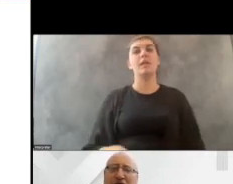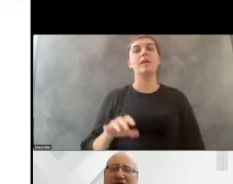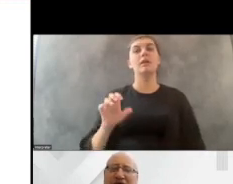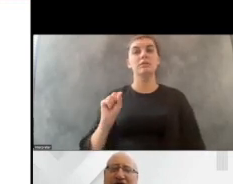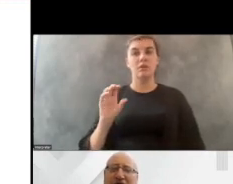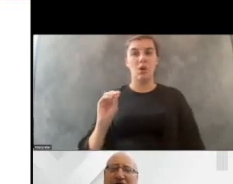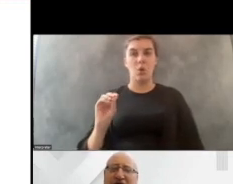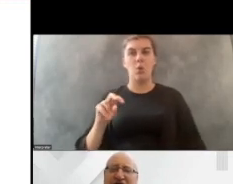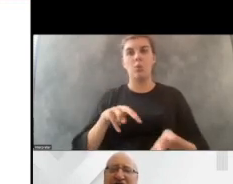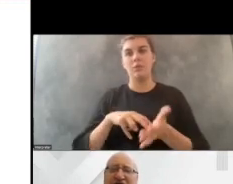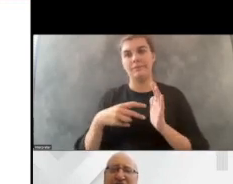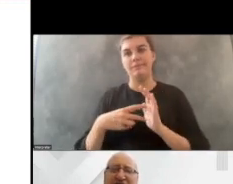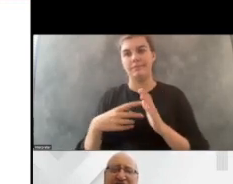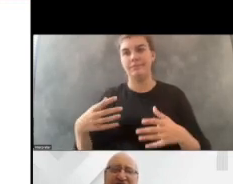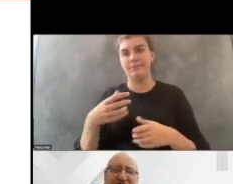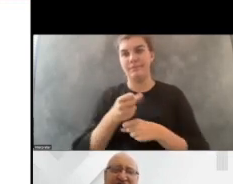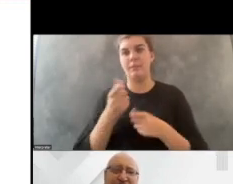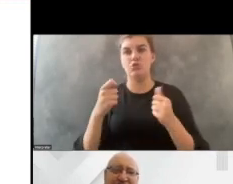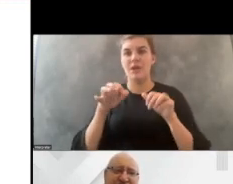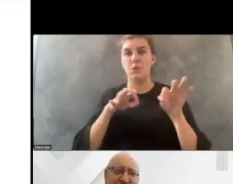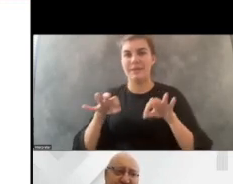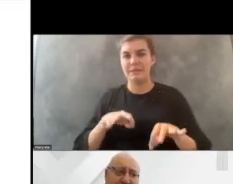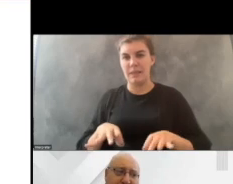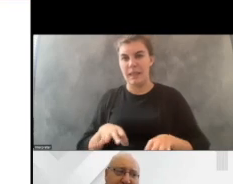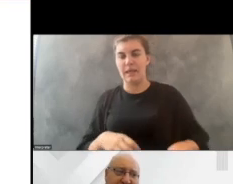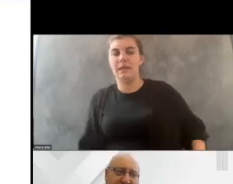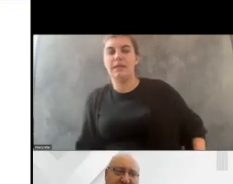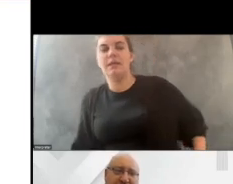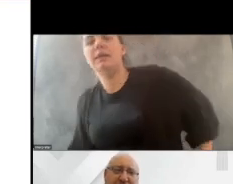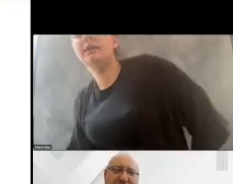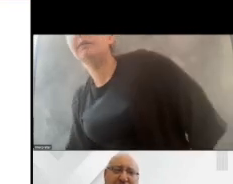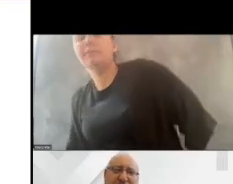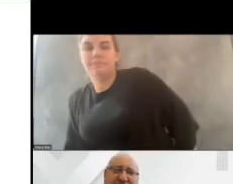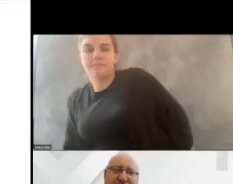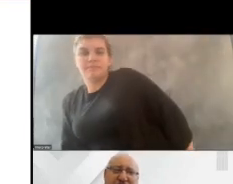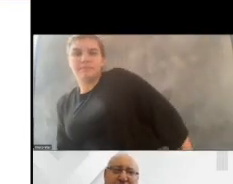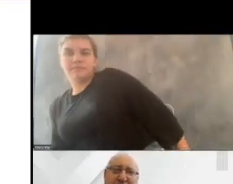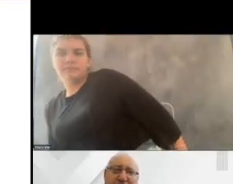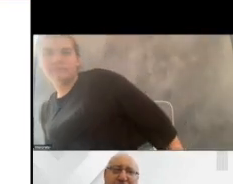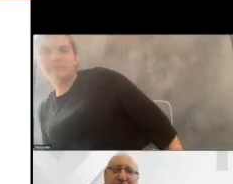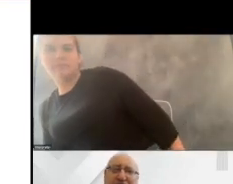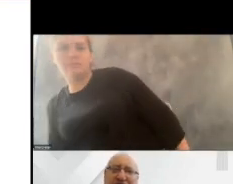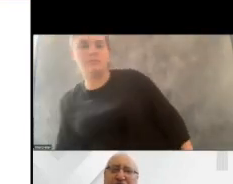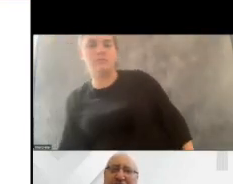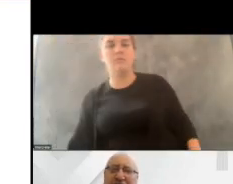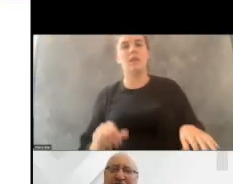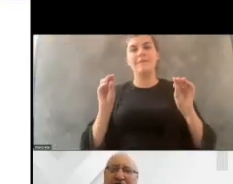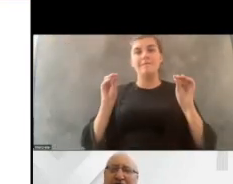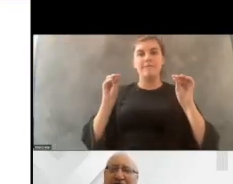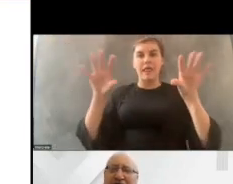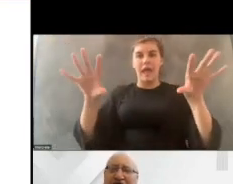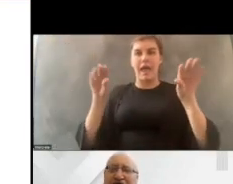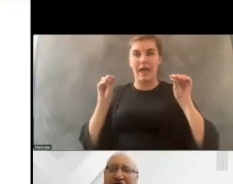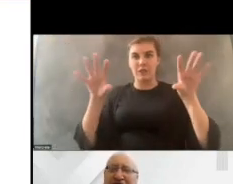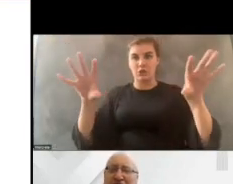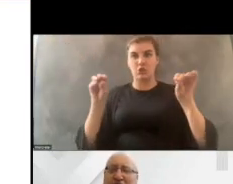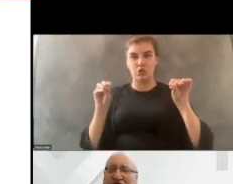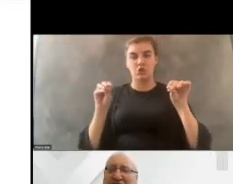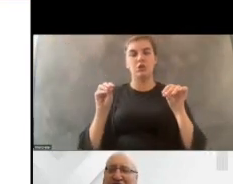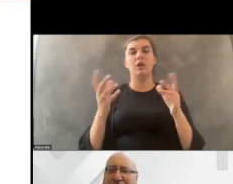either the button itself or the device itself has to have a tactile arrow that indicates